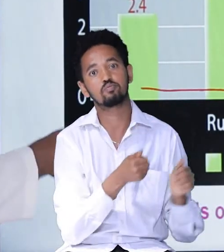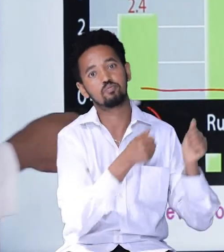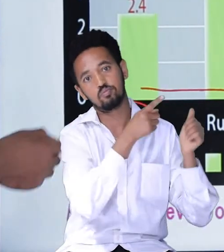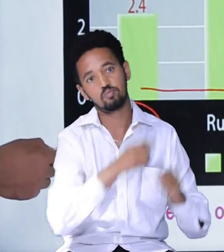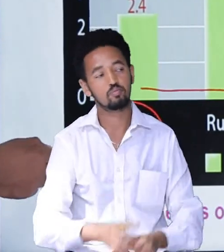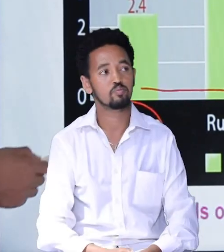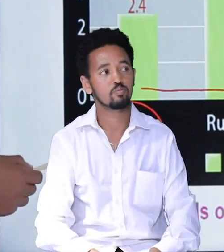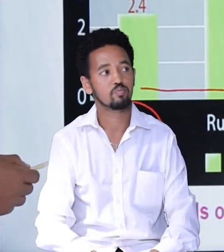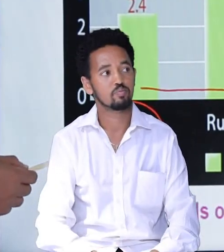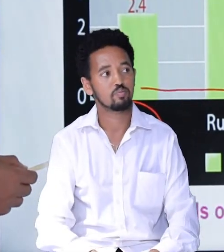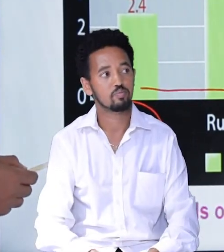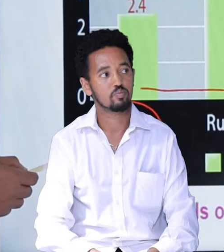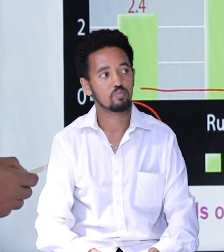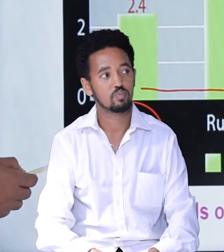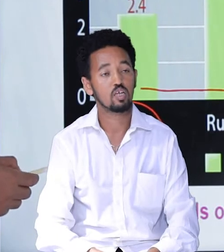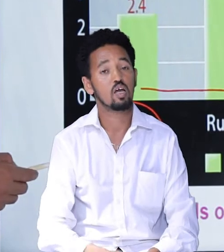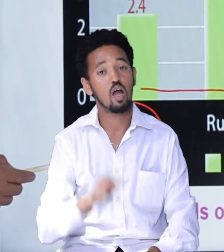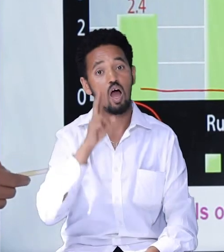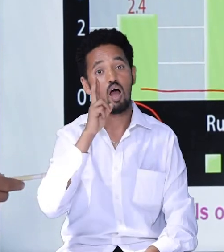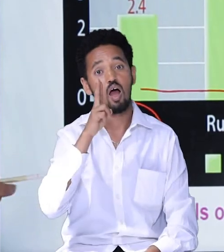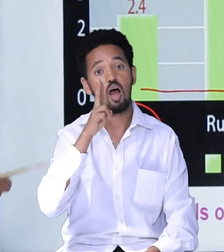in the urban,